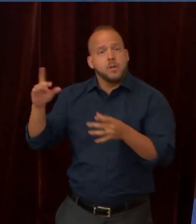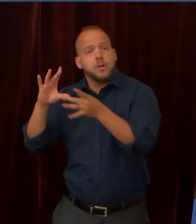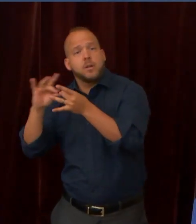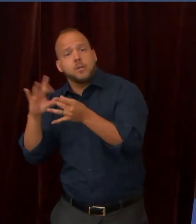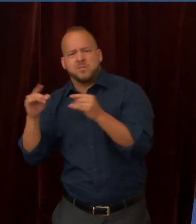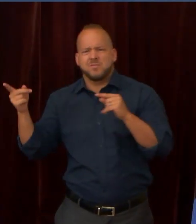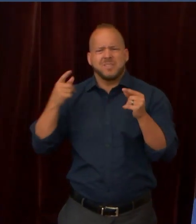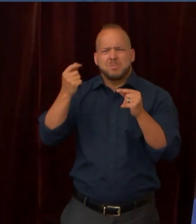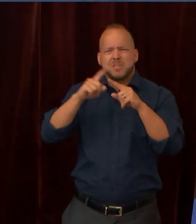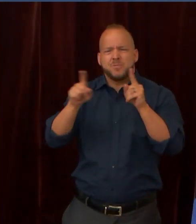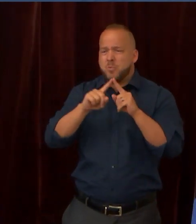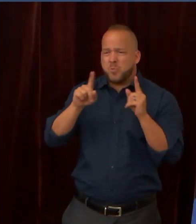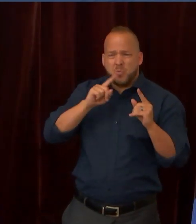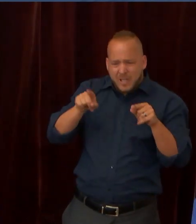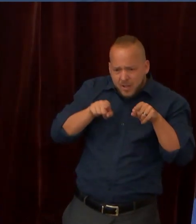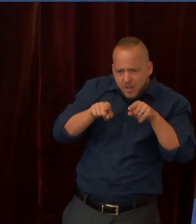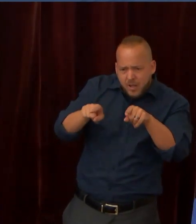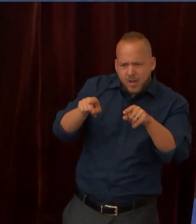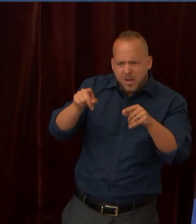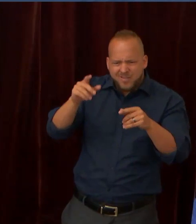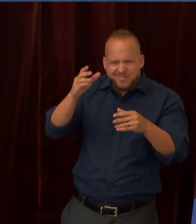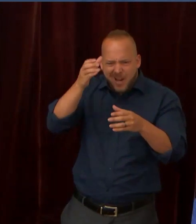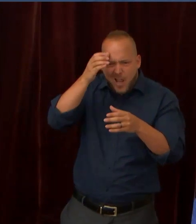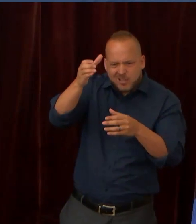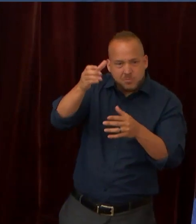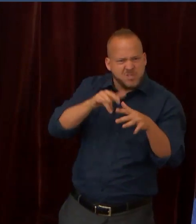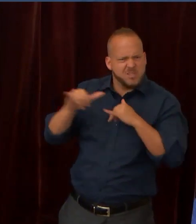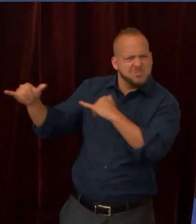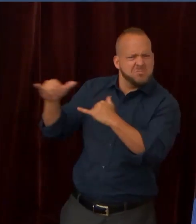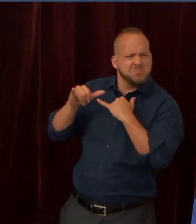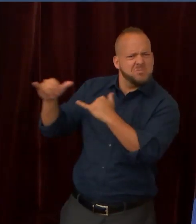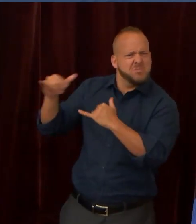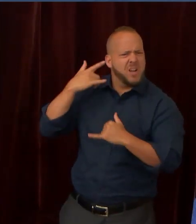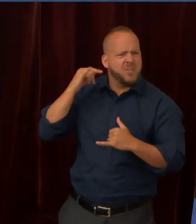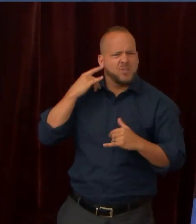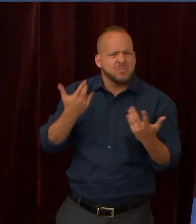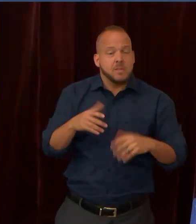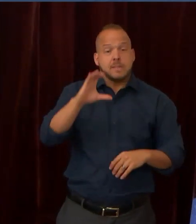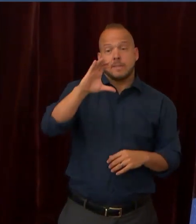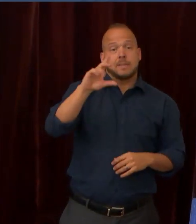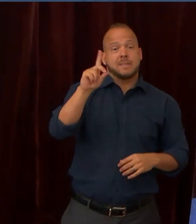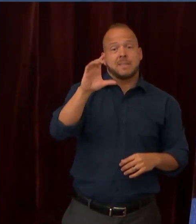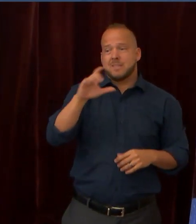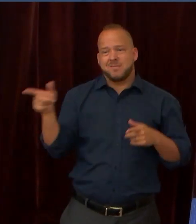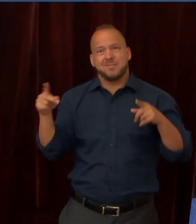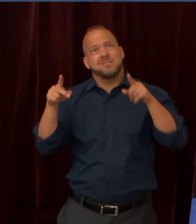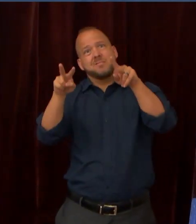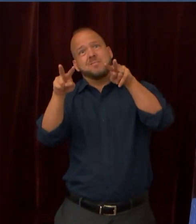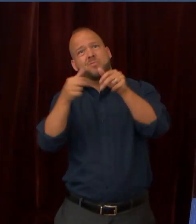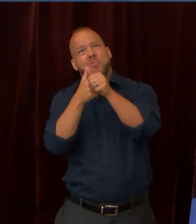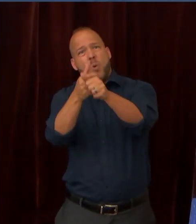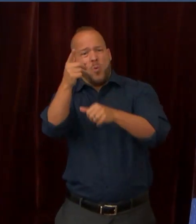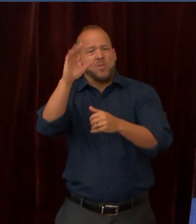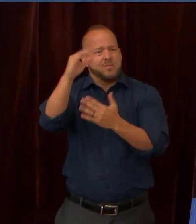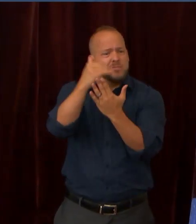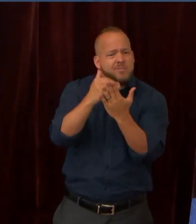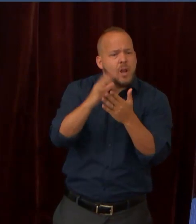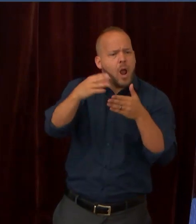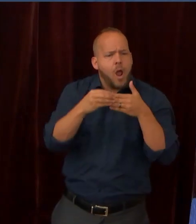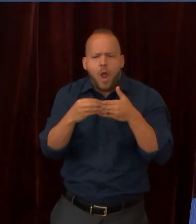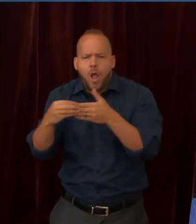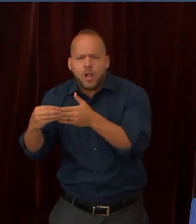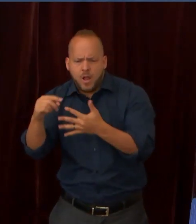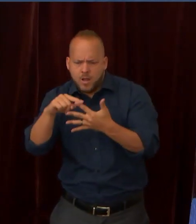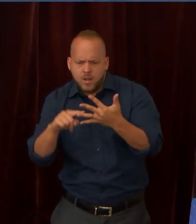chose what the Center for Disease Control suggested, and I think that was a reasonable approach. But we'll continue